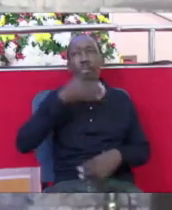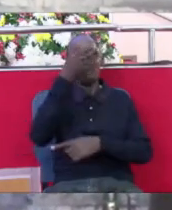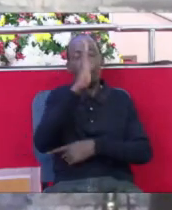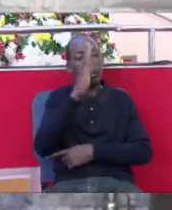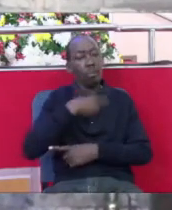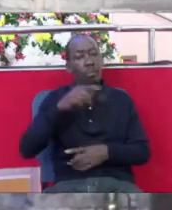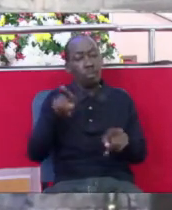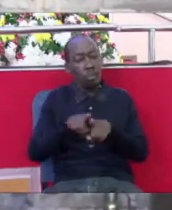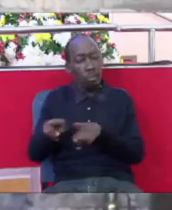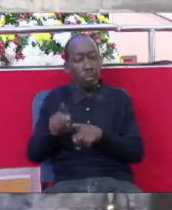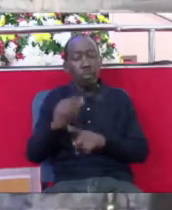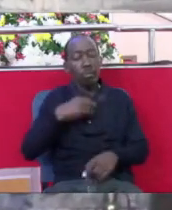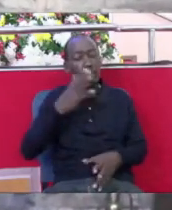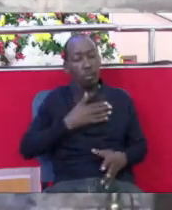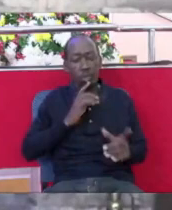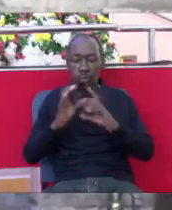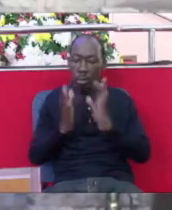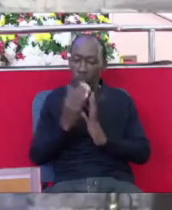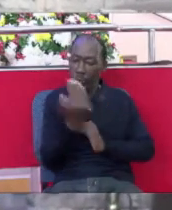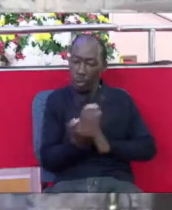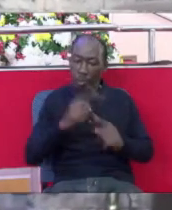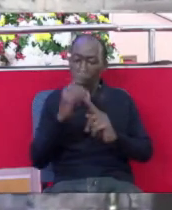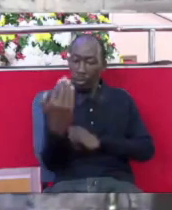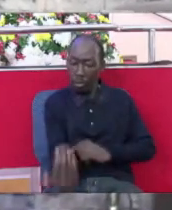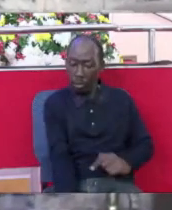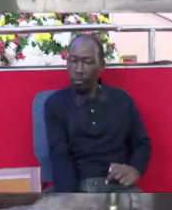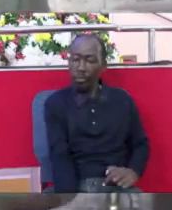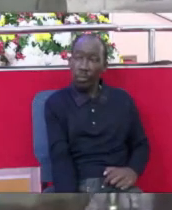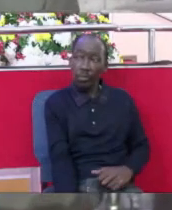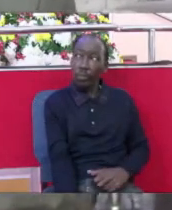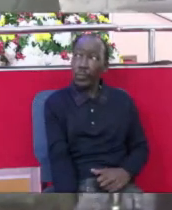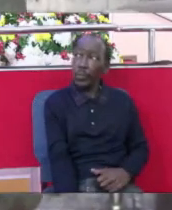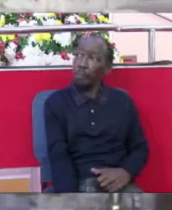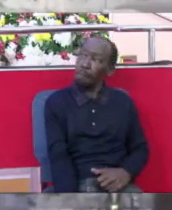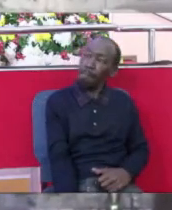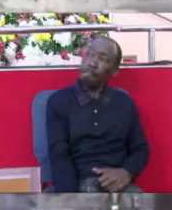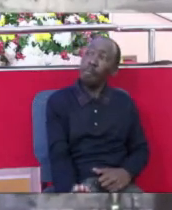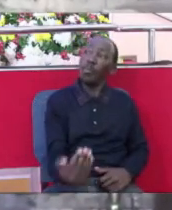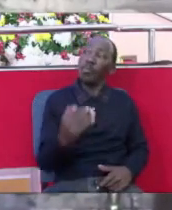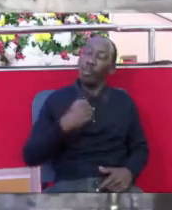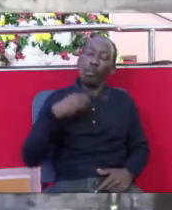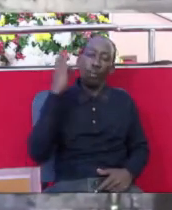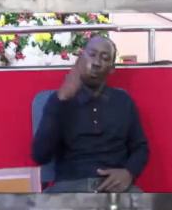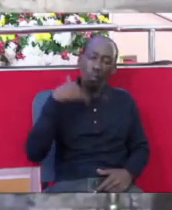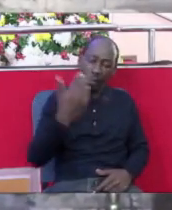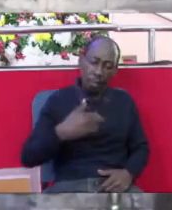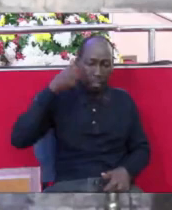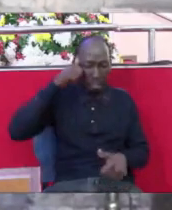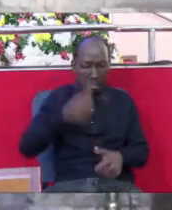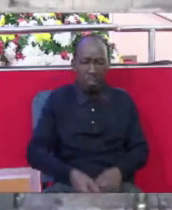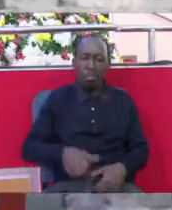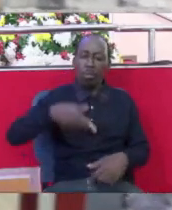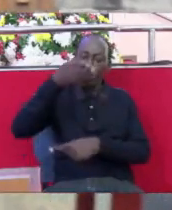And me, even when I have tried to talk to my children, even from when they were young, I've always tried to remind them that the God